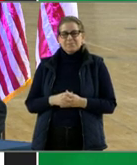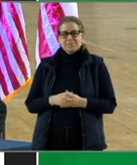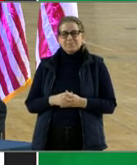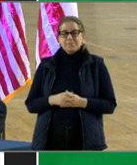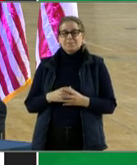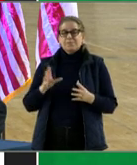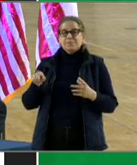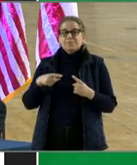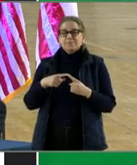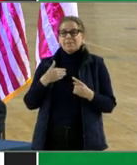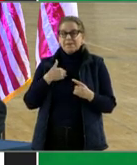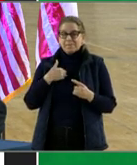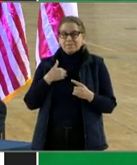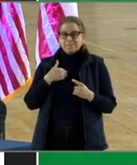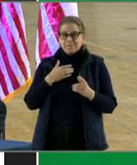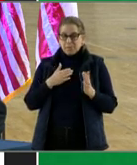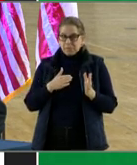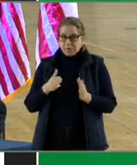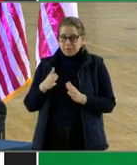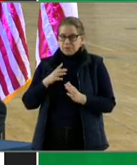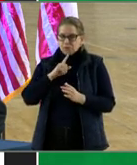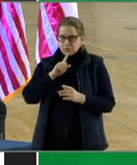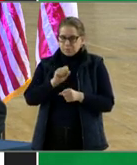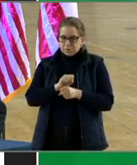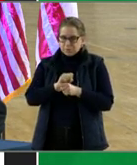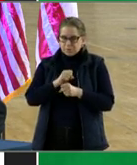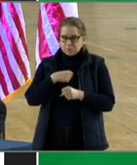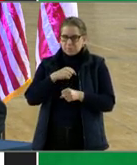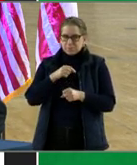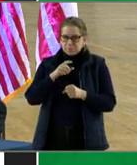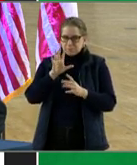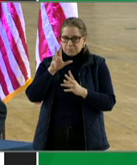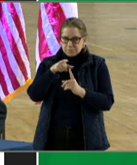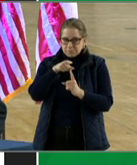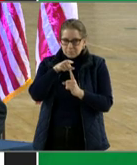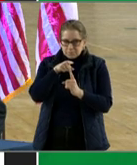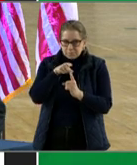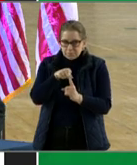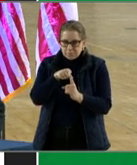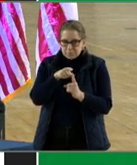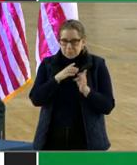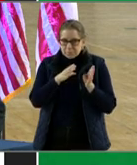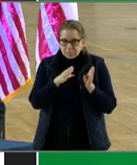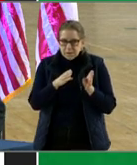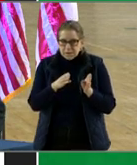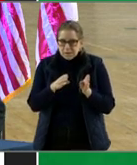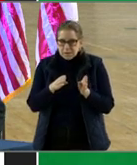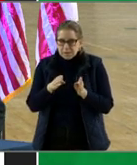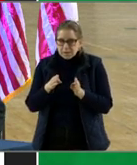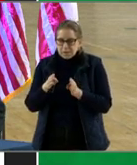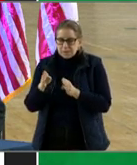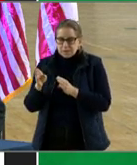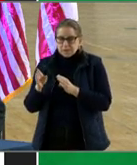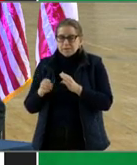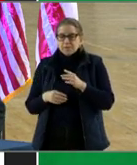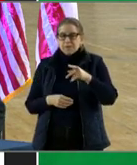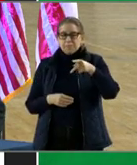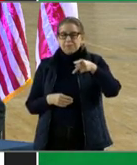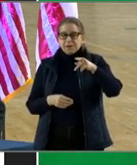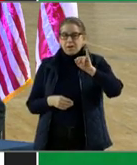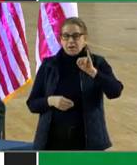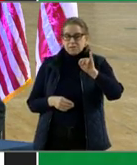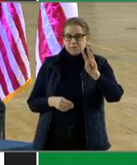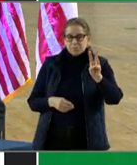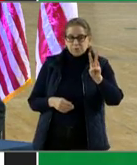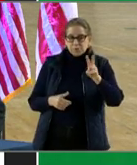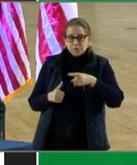very detailed in how they're working with other hospitals, in particular PIW and Bridgepoint, to be able to convert